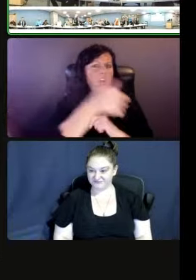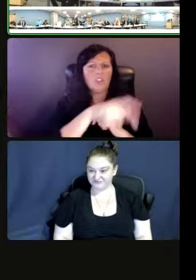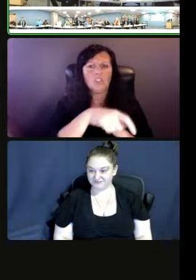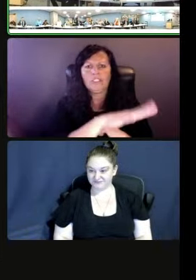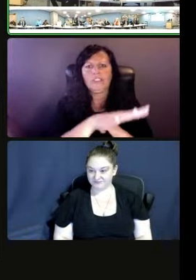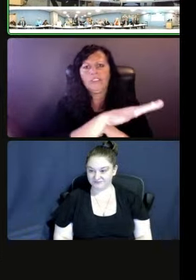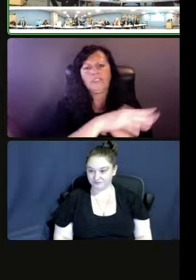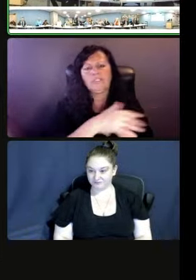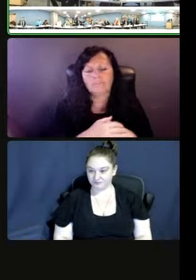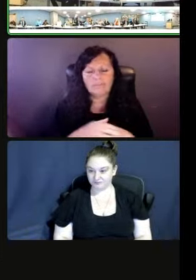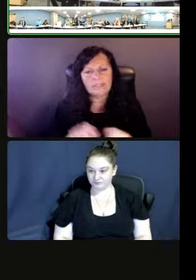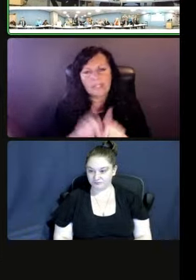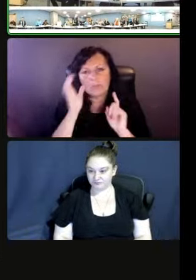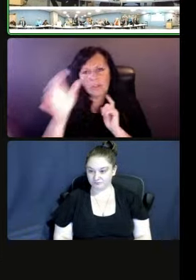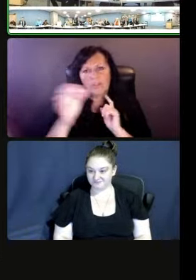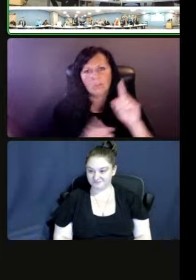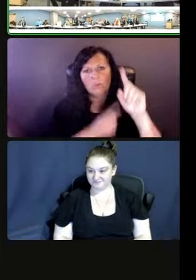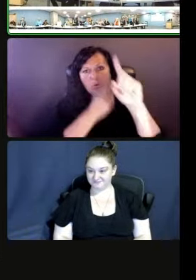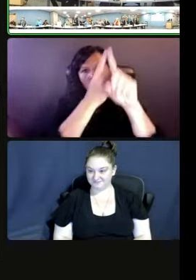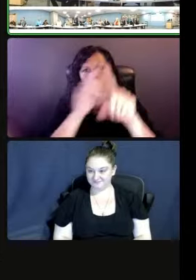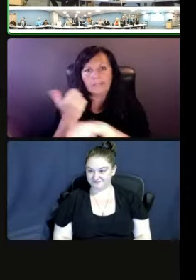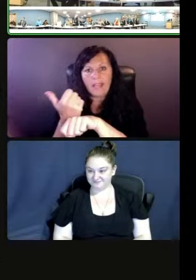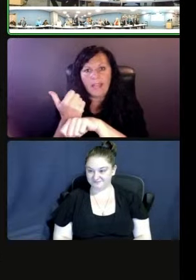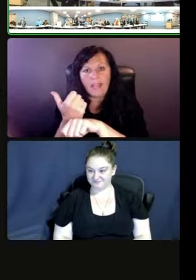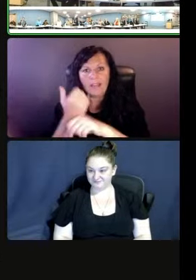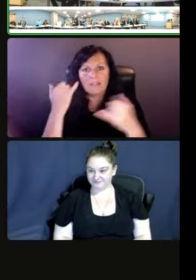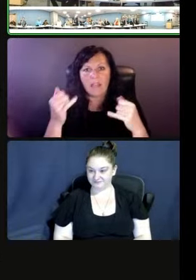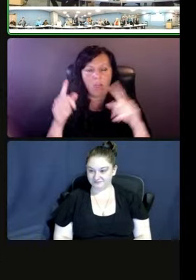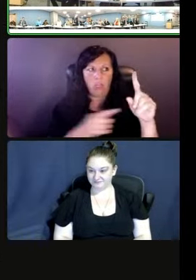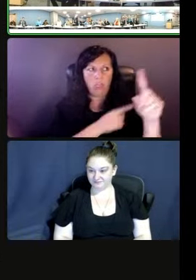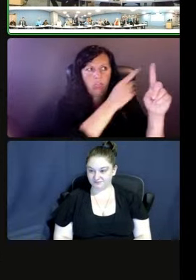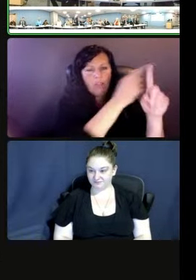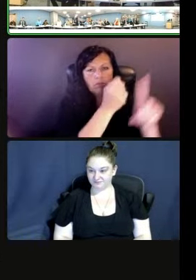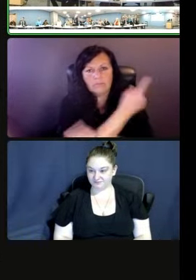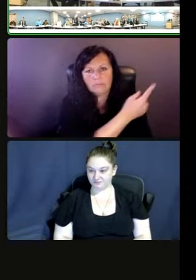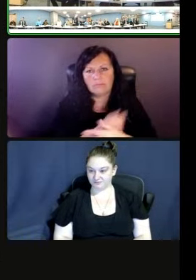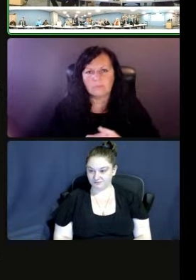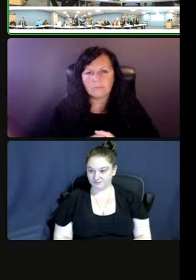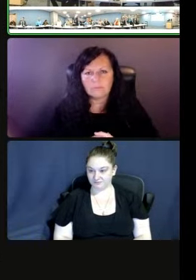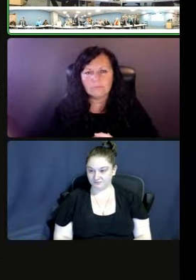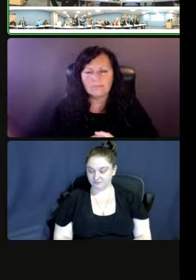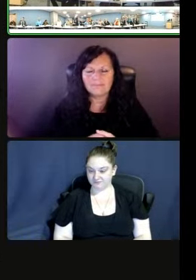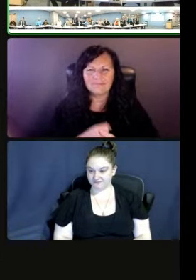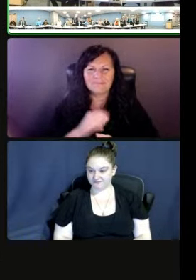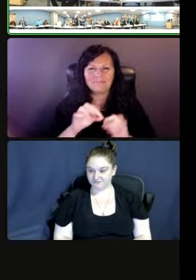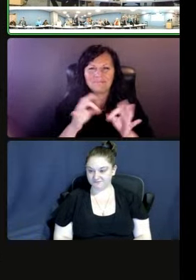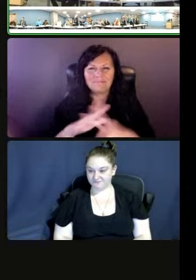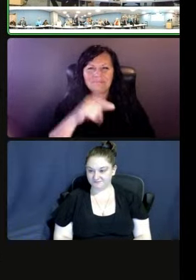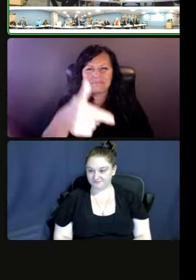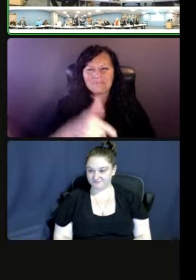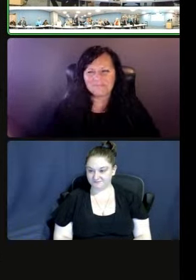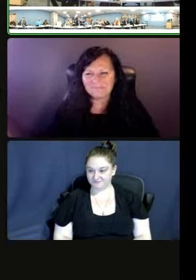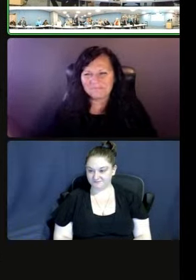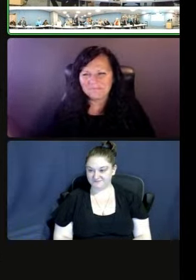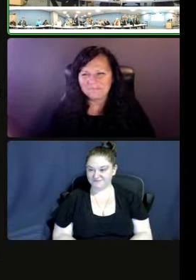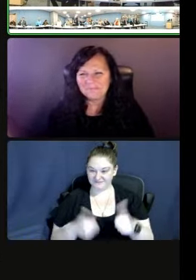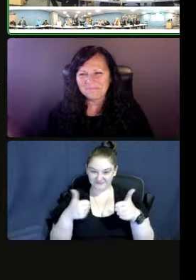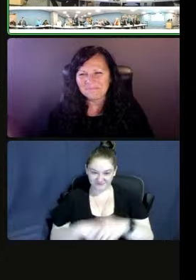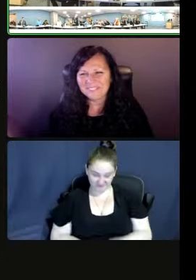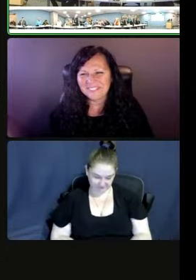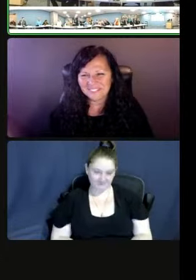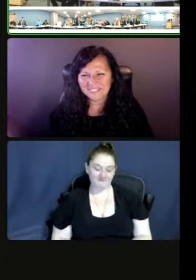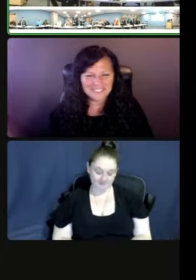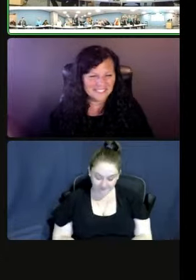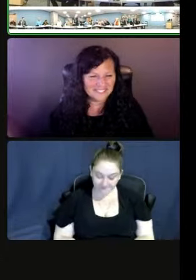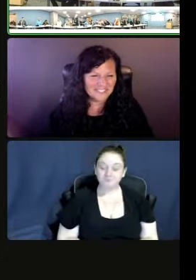that fund balance policy. So you can see we're still spending We're still spending fund balance,